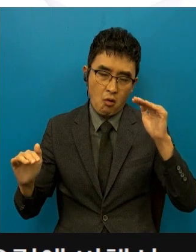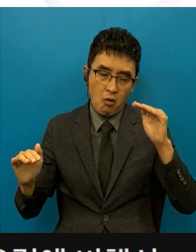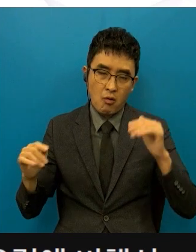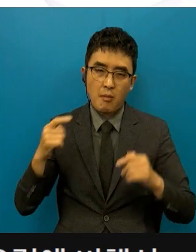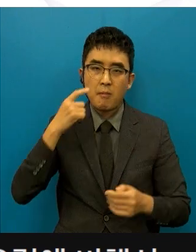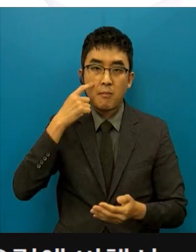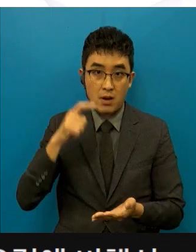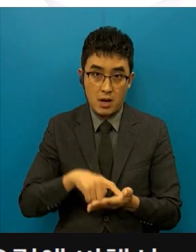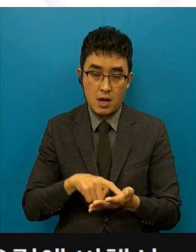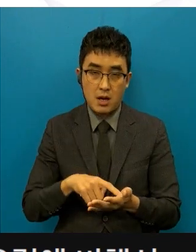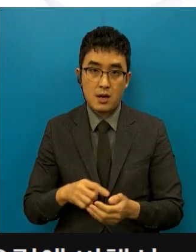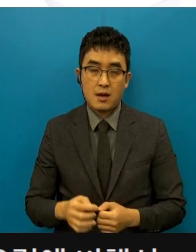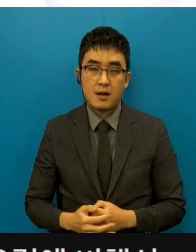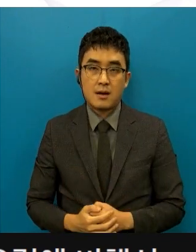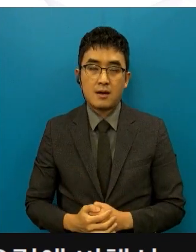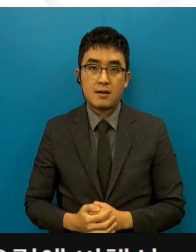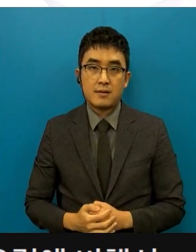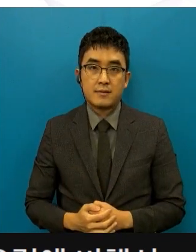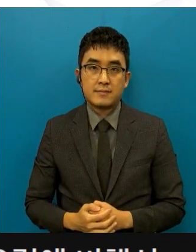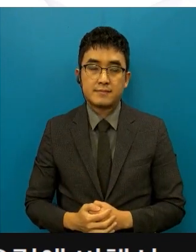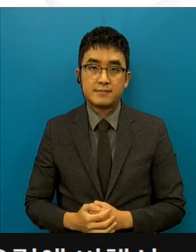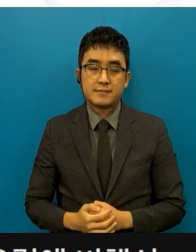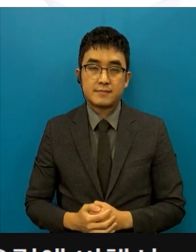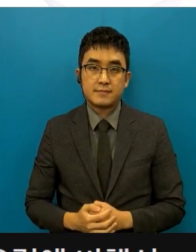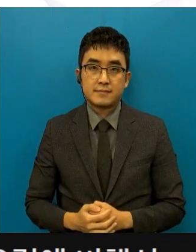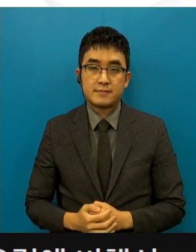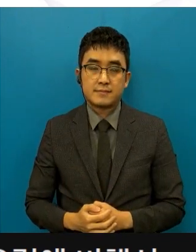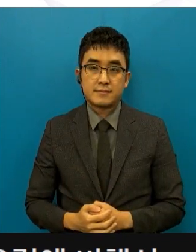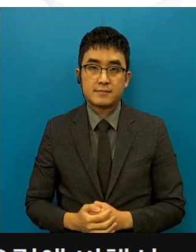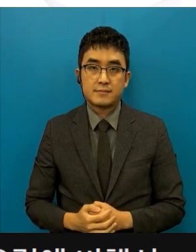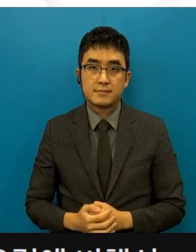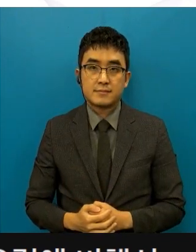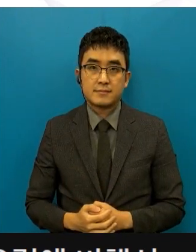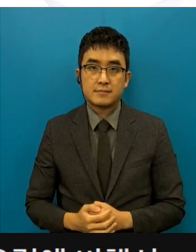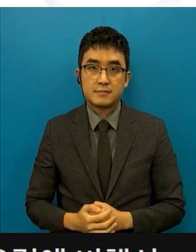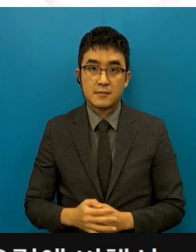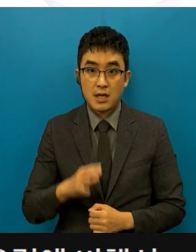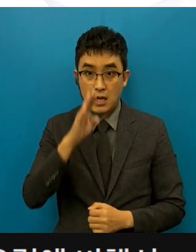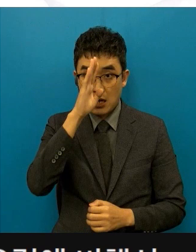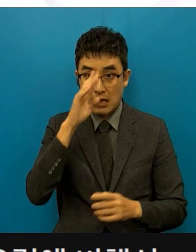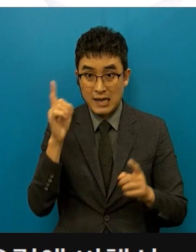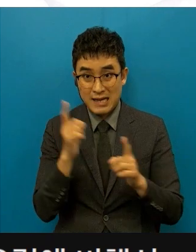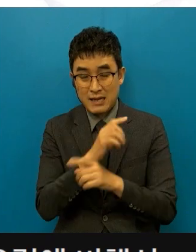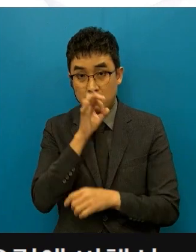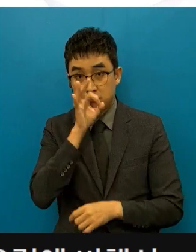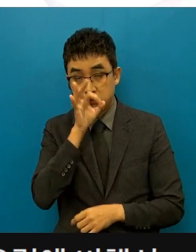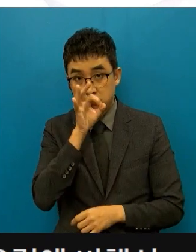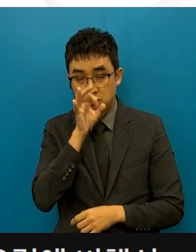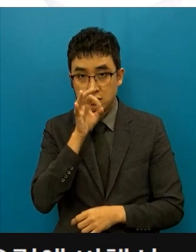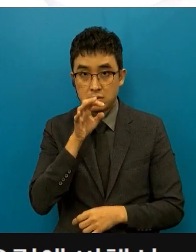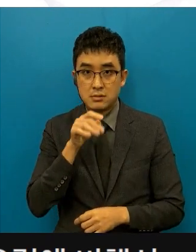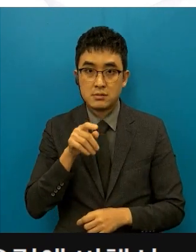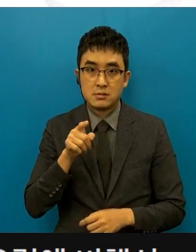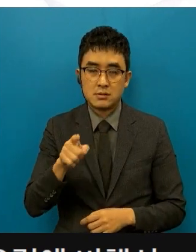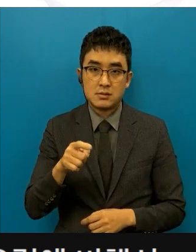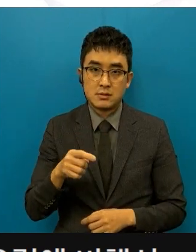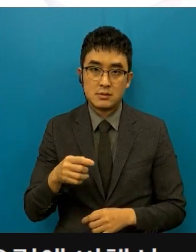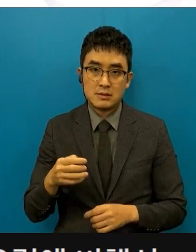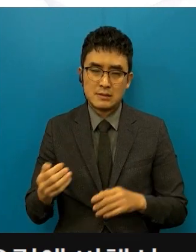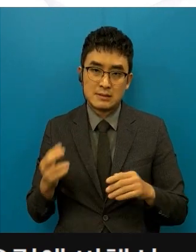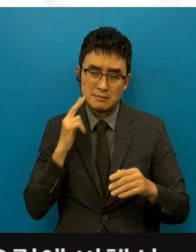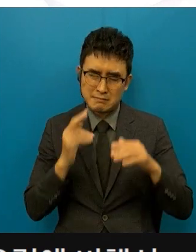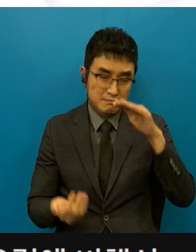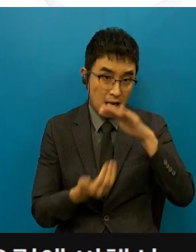the right to death for incurable patients with unbearable suffering becomes an important